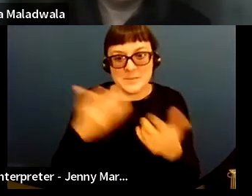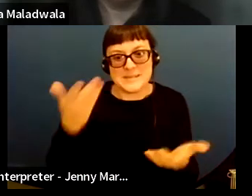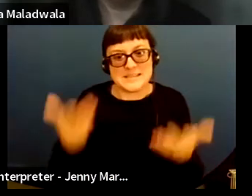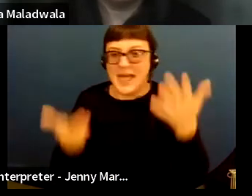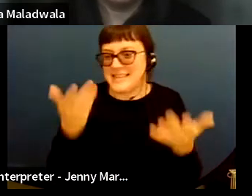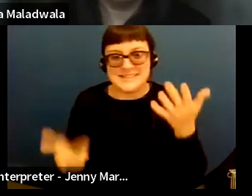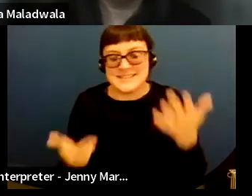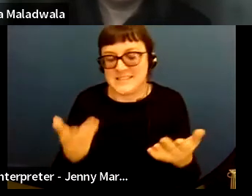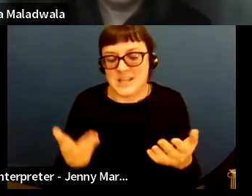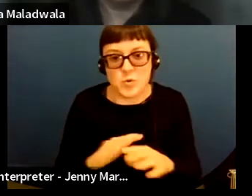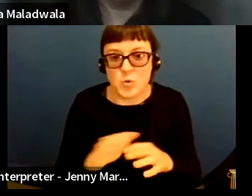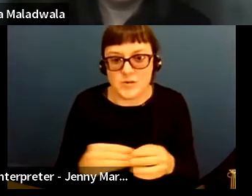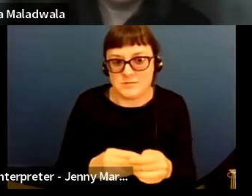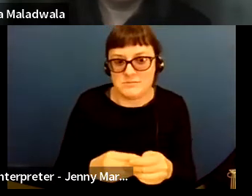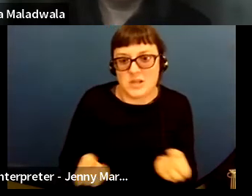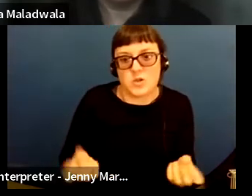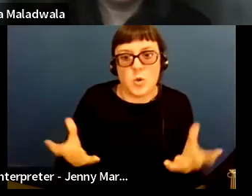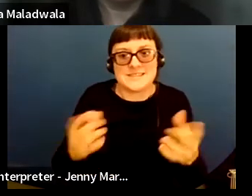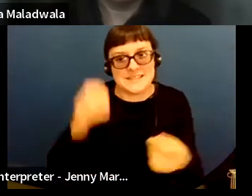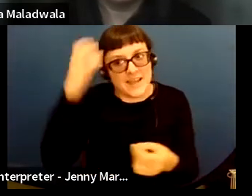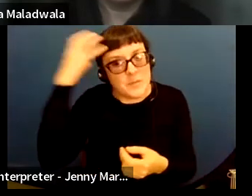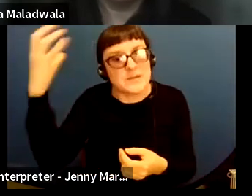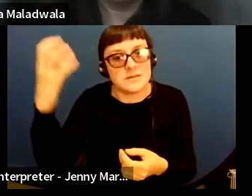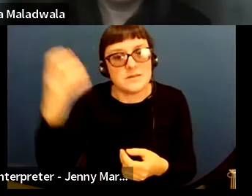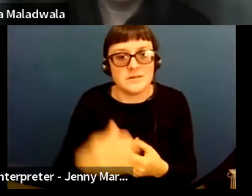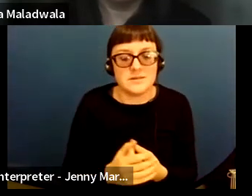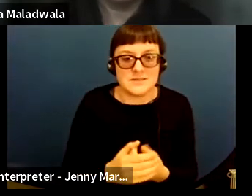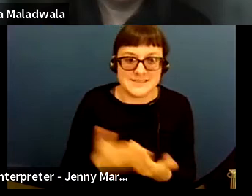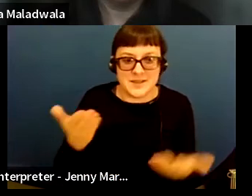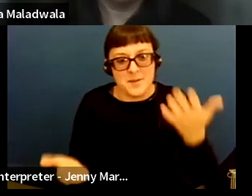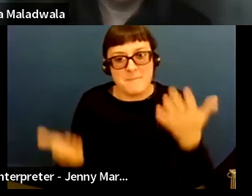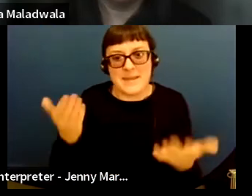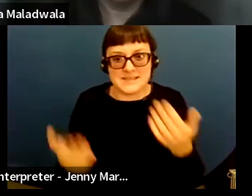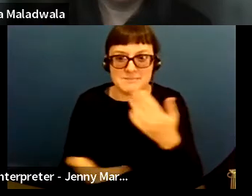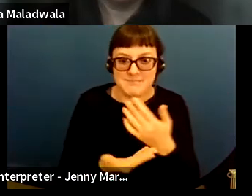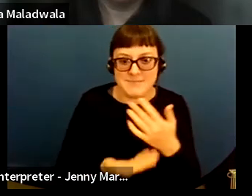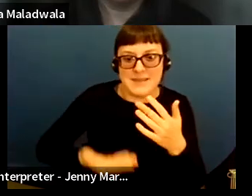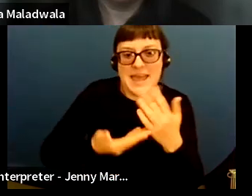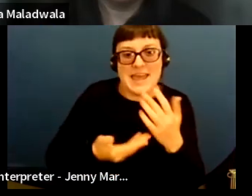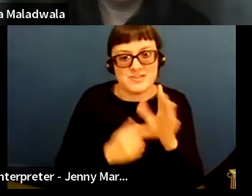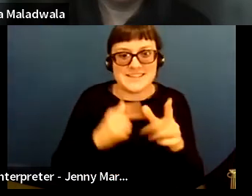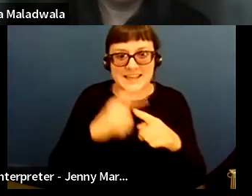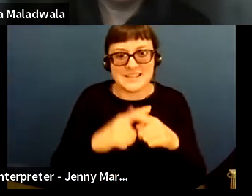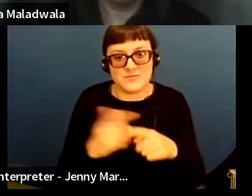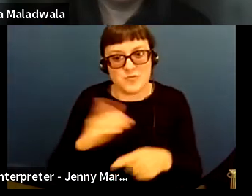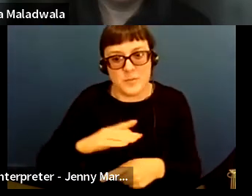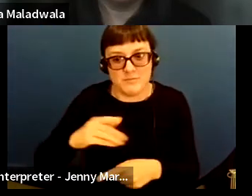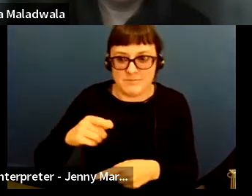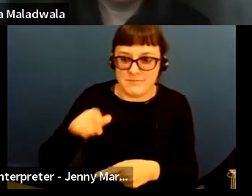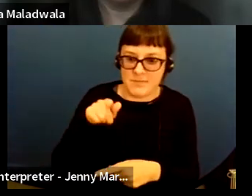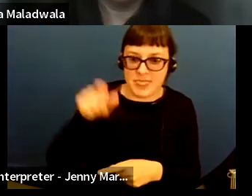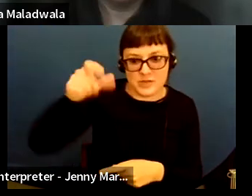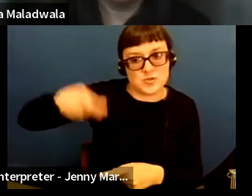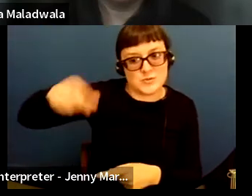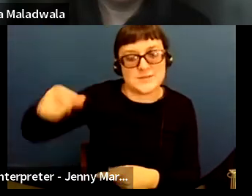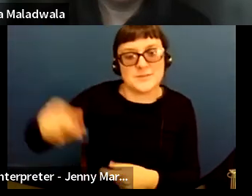cost. That's really interesting, actually, and I'm going to reference our good friends at AT Scale, who just recently, I think it was last year, Kathy, tell me if I'm